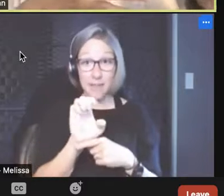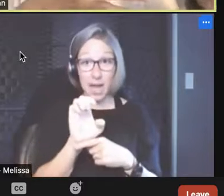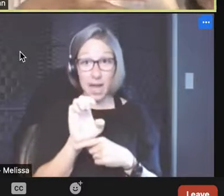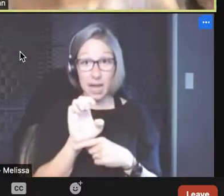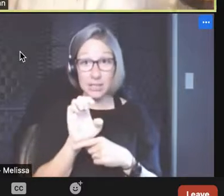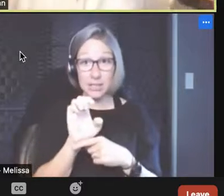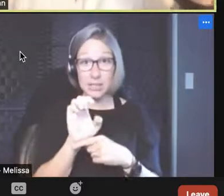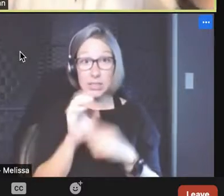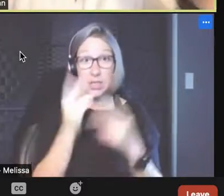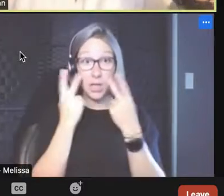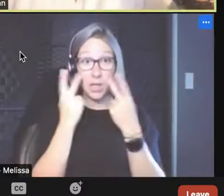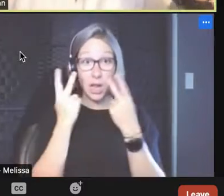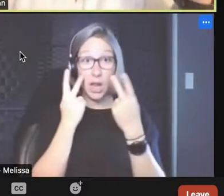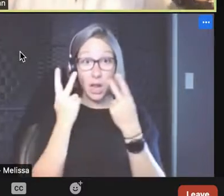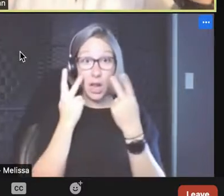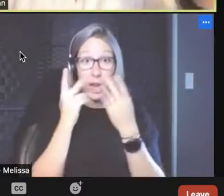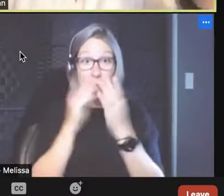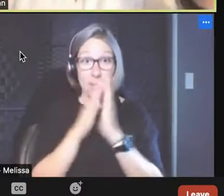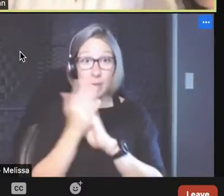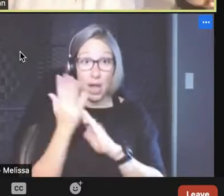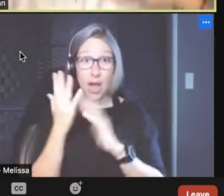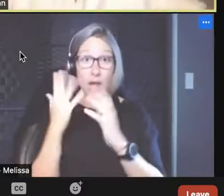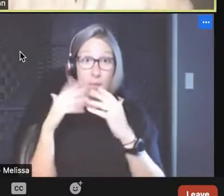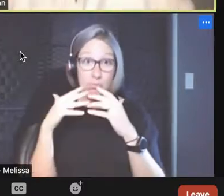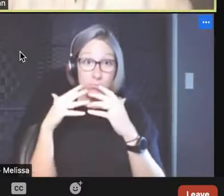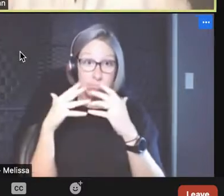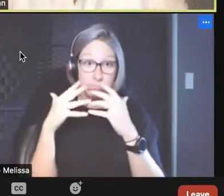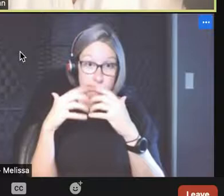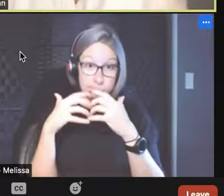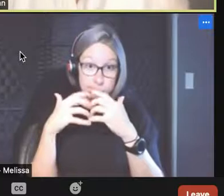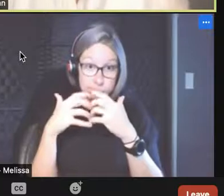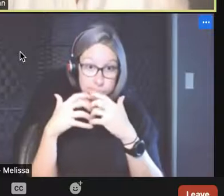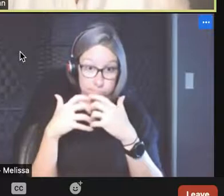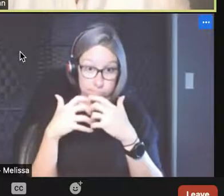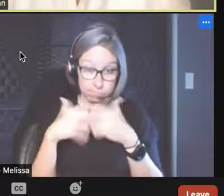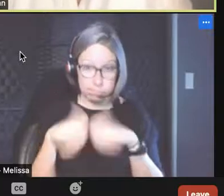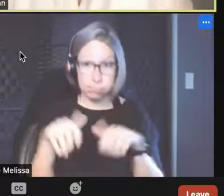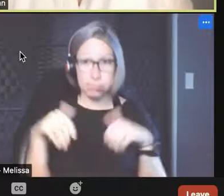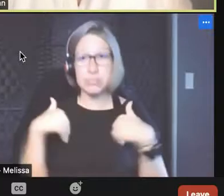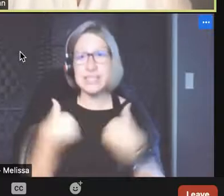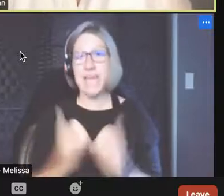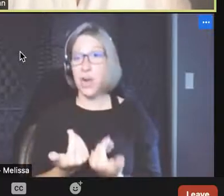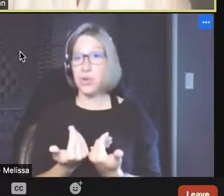down, that their visual fatigue is getting